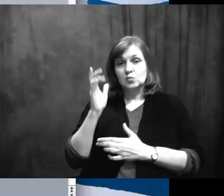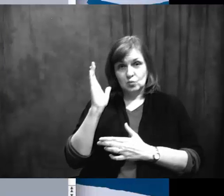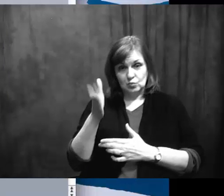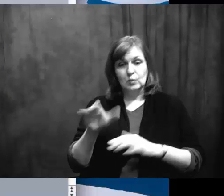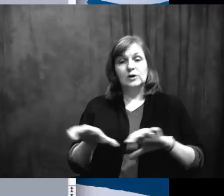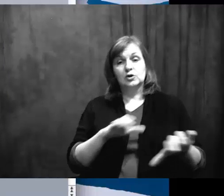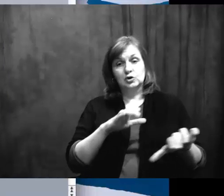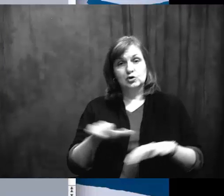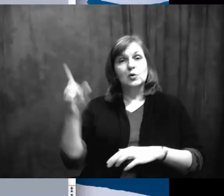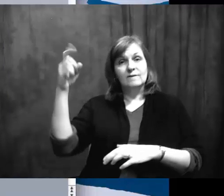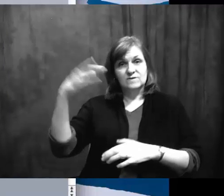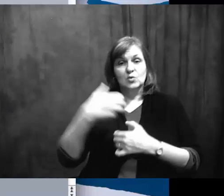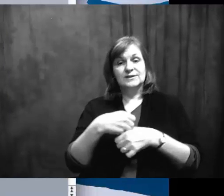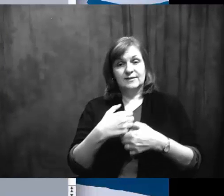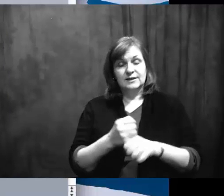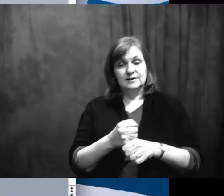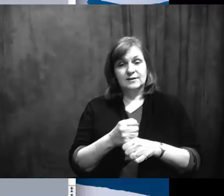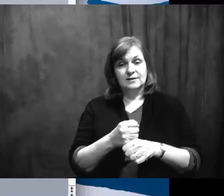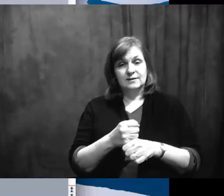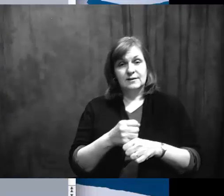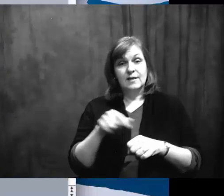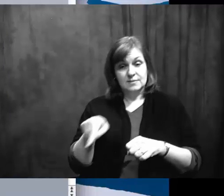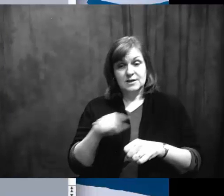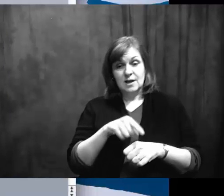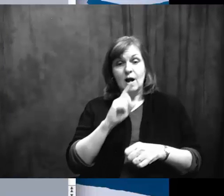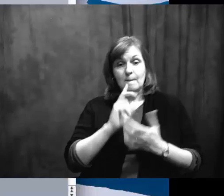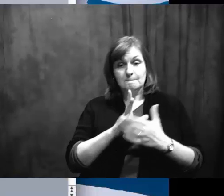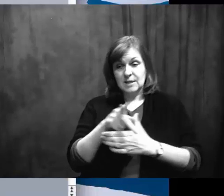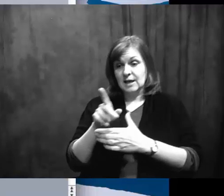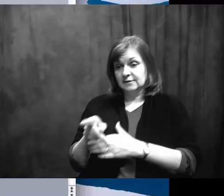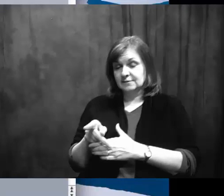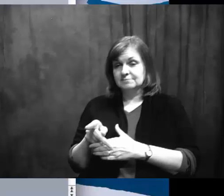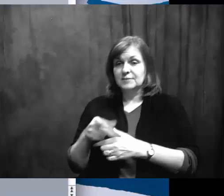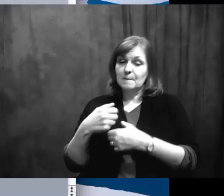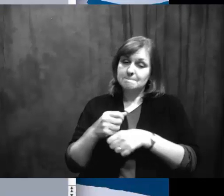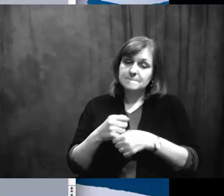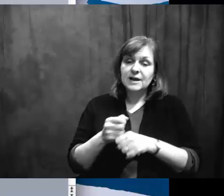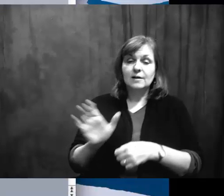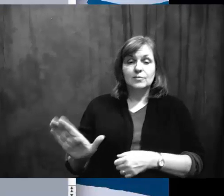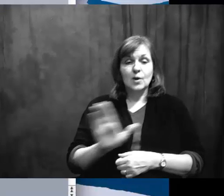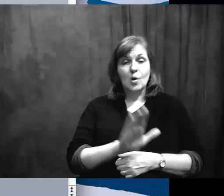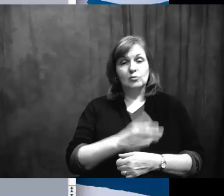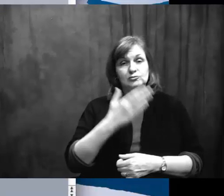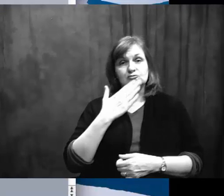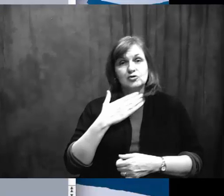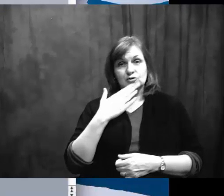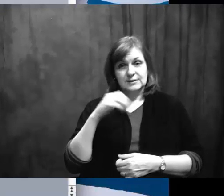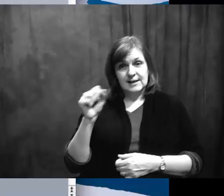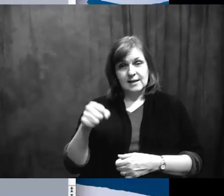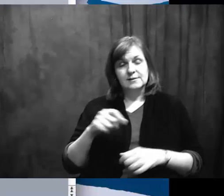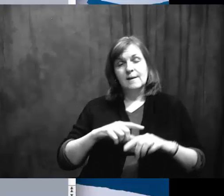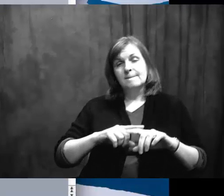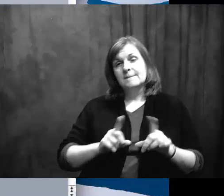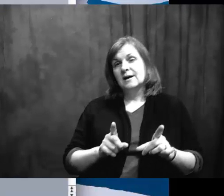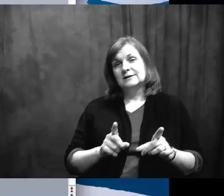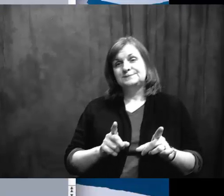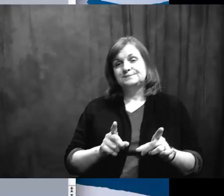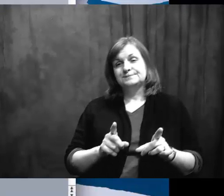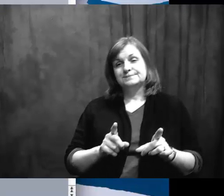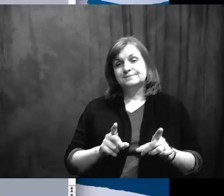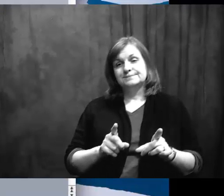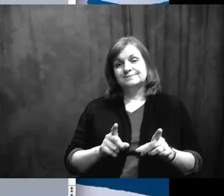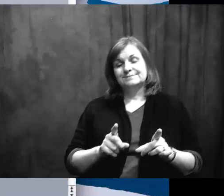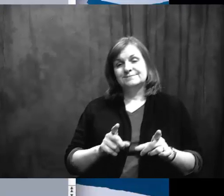photosynthesize. These are plants. They're doing the job of a plant. They're photosynthesizing, making their own sugars, but